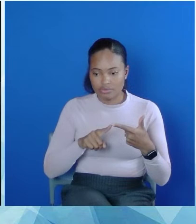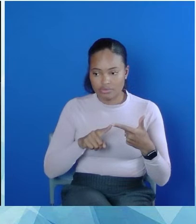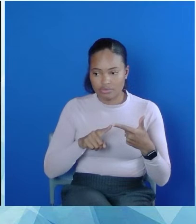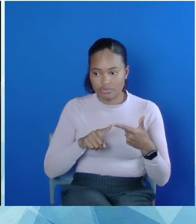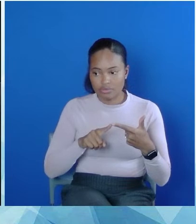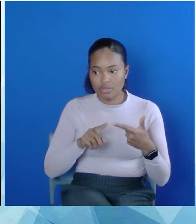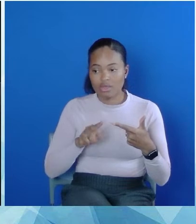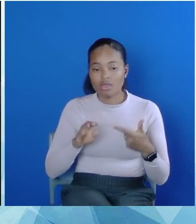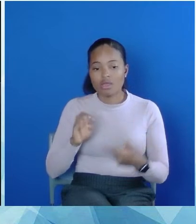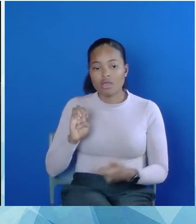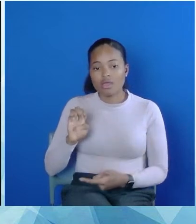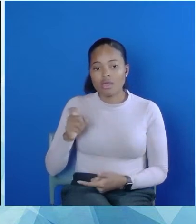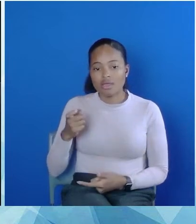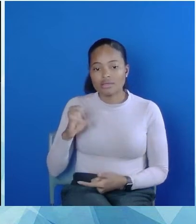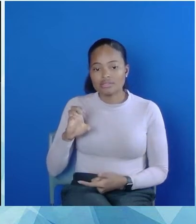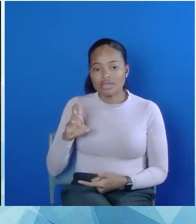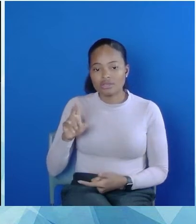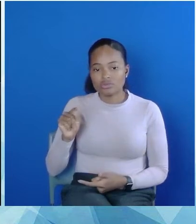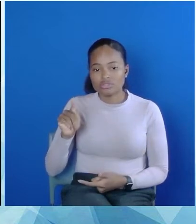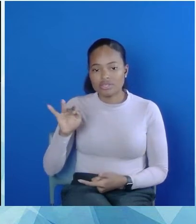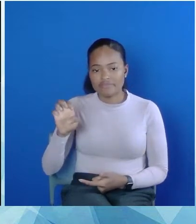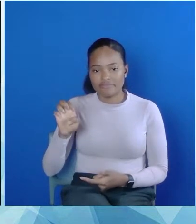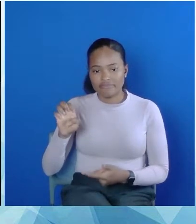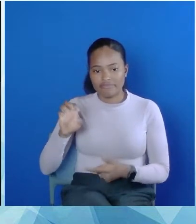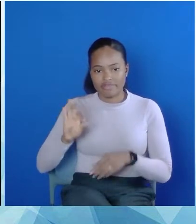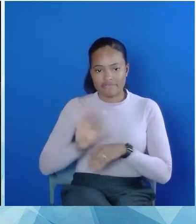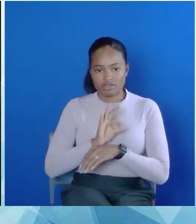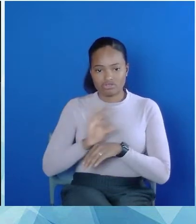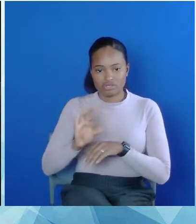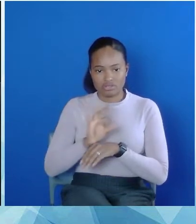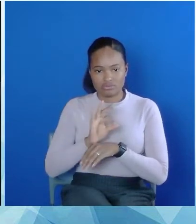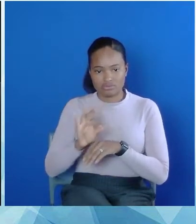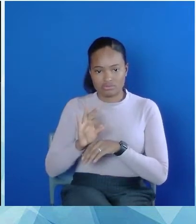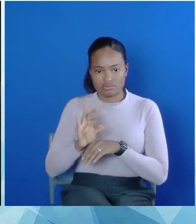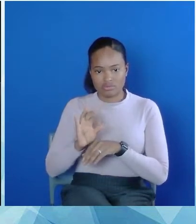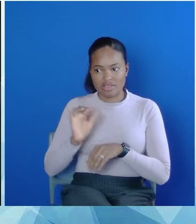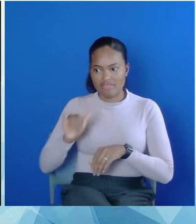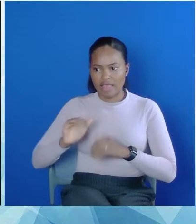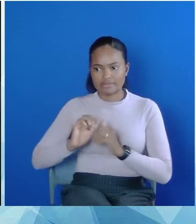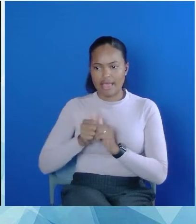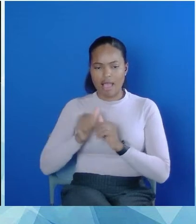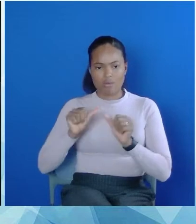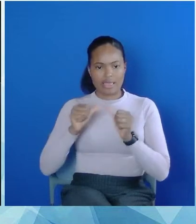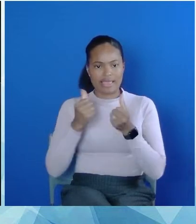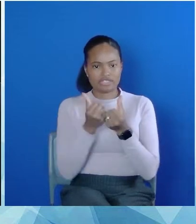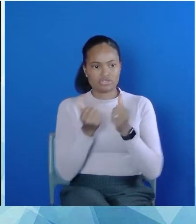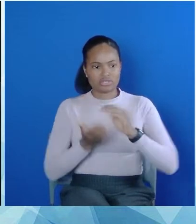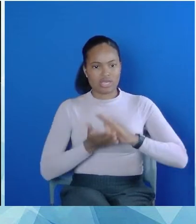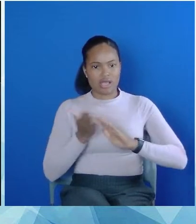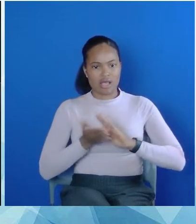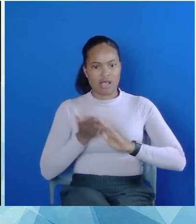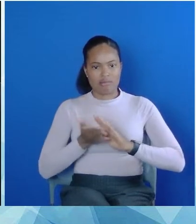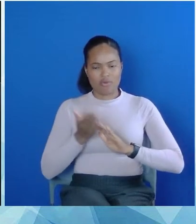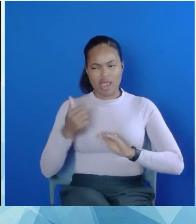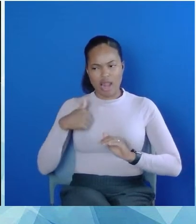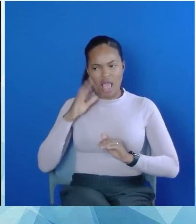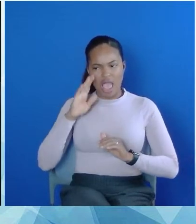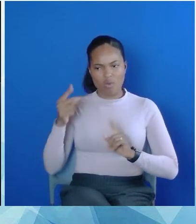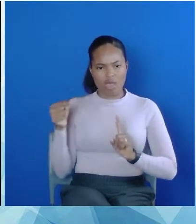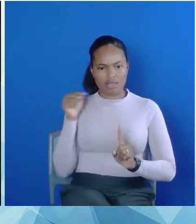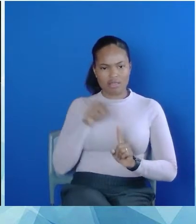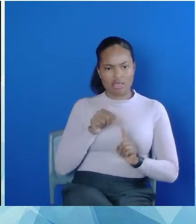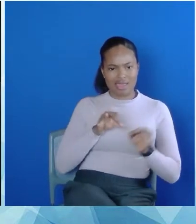the executive function. That is the running of the agency, and I will come back to that a little bit